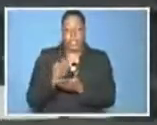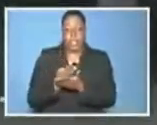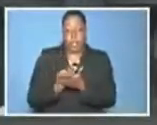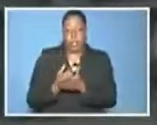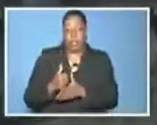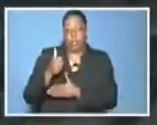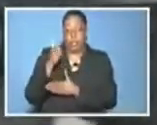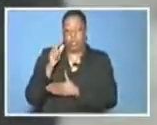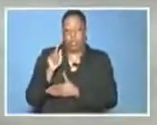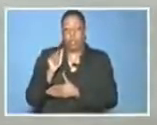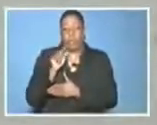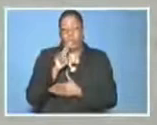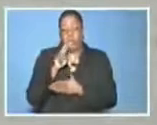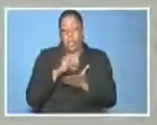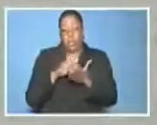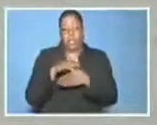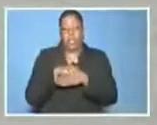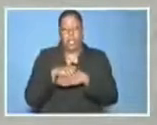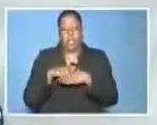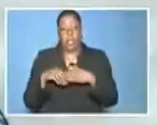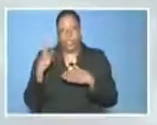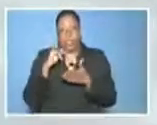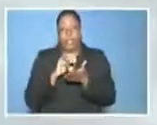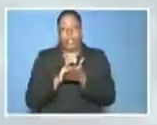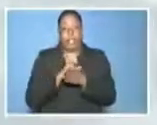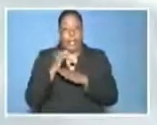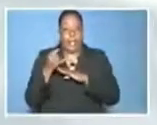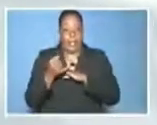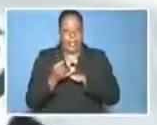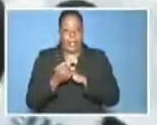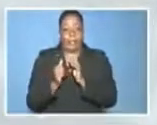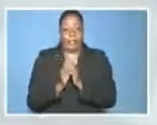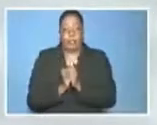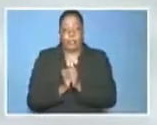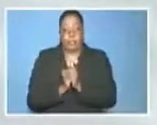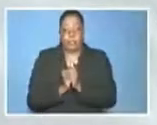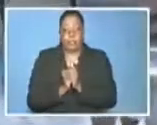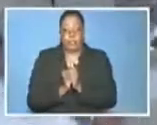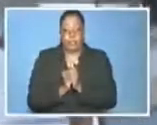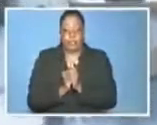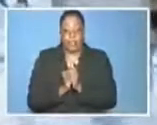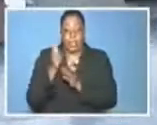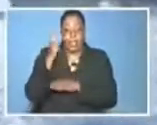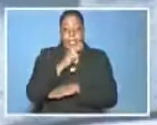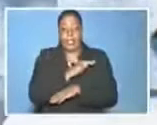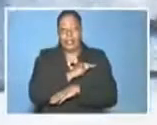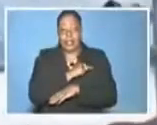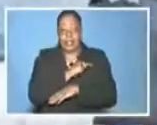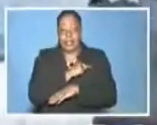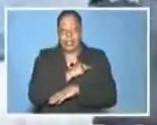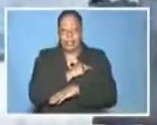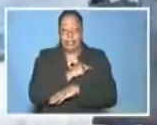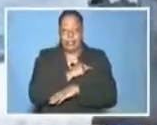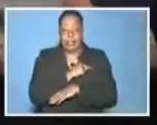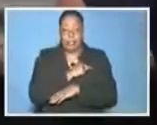$1.2 billion of investments in the pipeline for that island. Town Planning Chairman for Exuma, Kenneth Nixon, and General Manager for Sandals Emerald